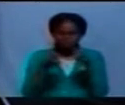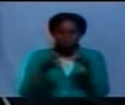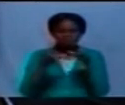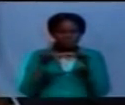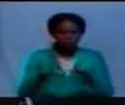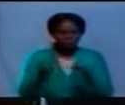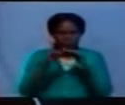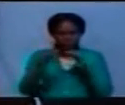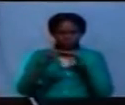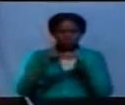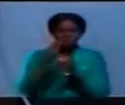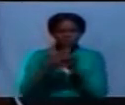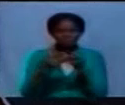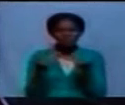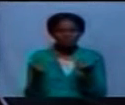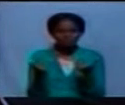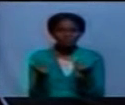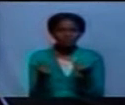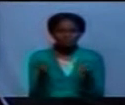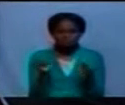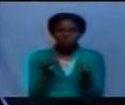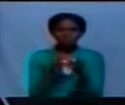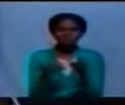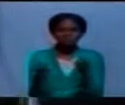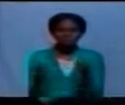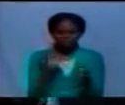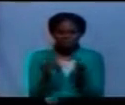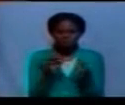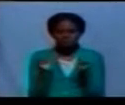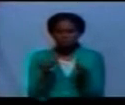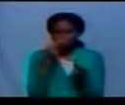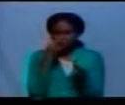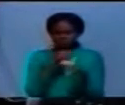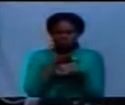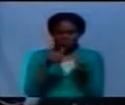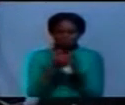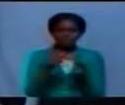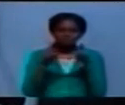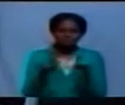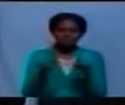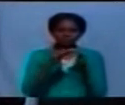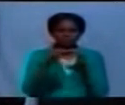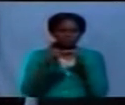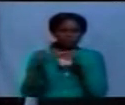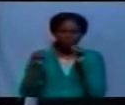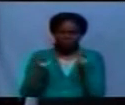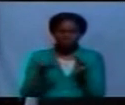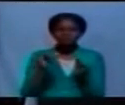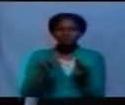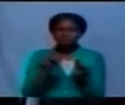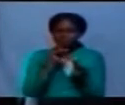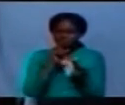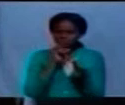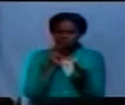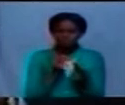levels given the fact that subsidies are now being removed. If we could have seen those lower levels, definitely, I think as we